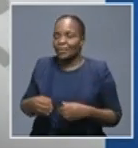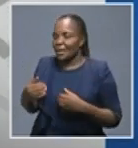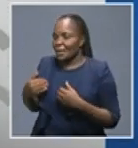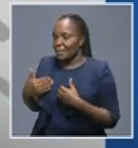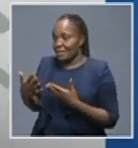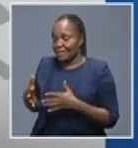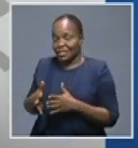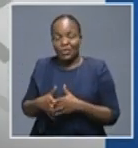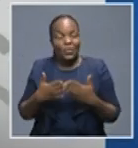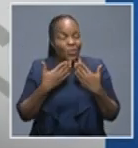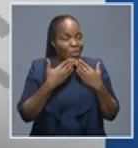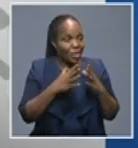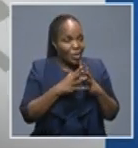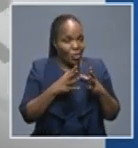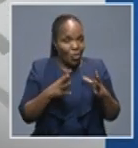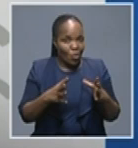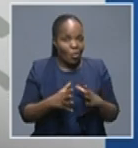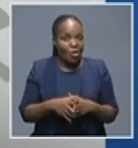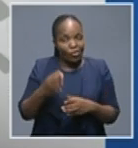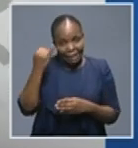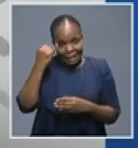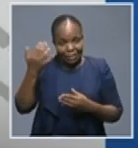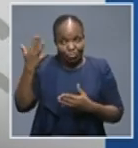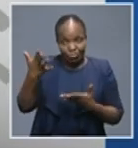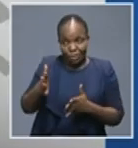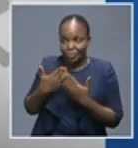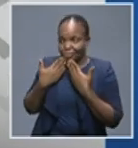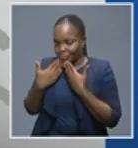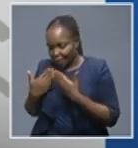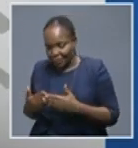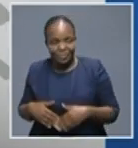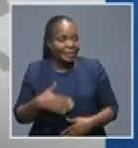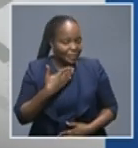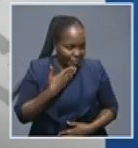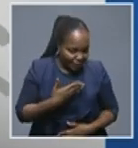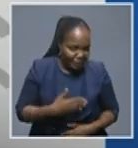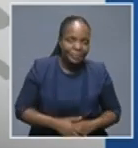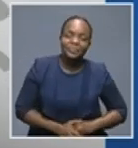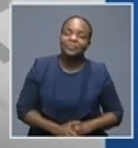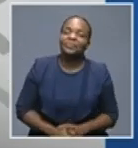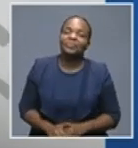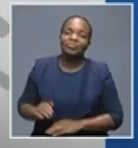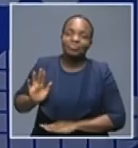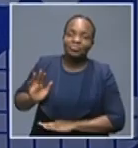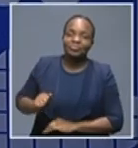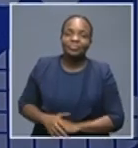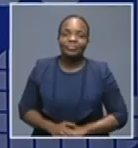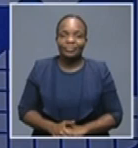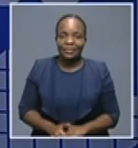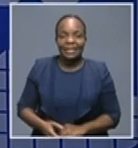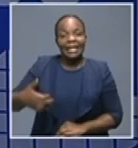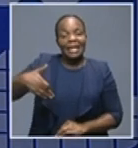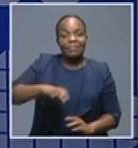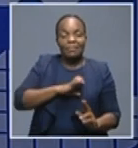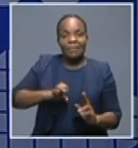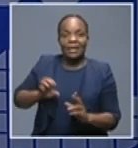High Commissioner, for that update. Thank you very much. Okay. Namibia's High Commissioner